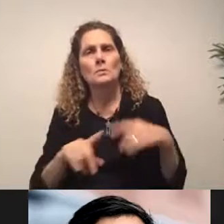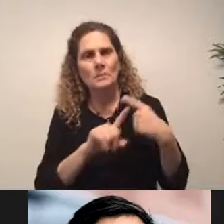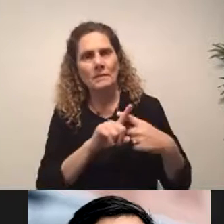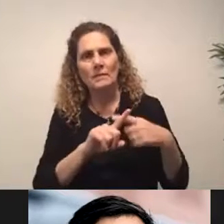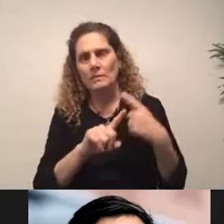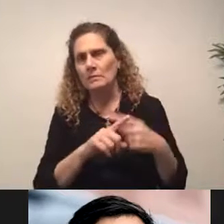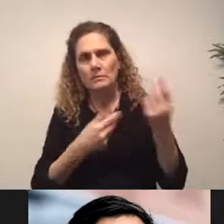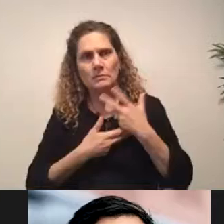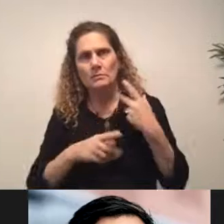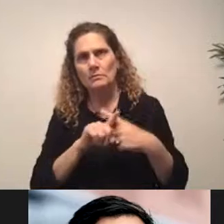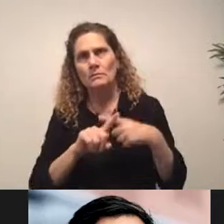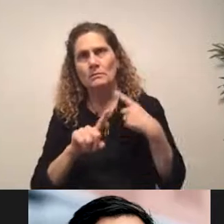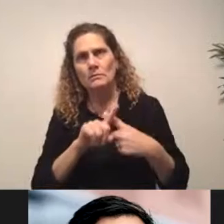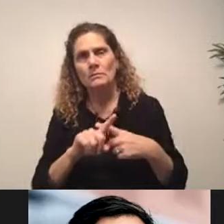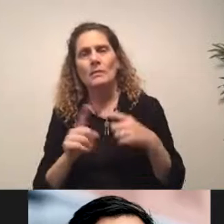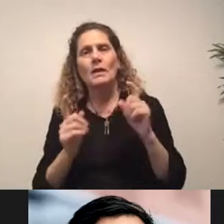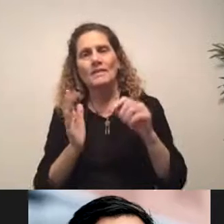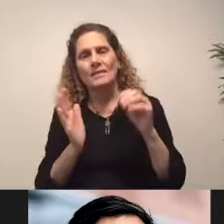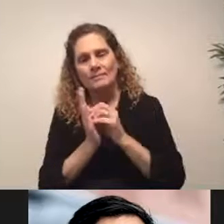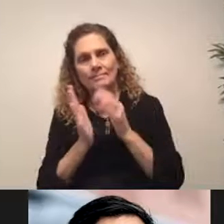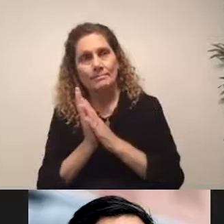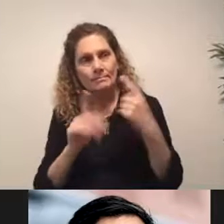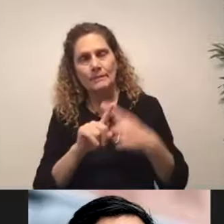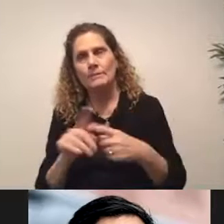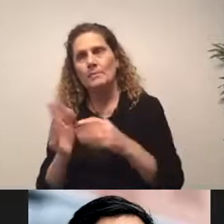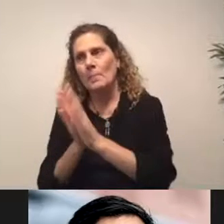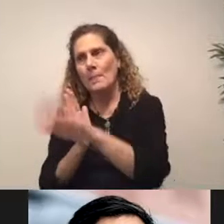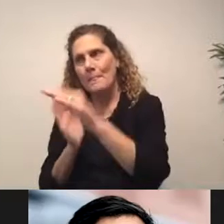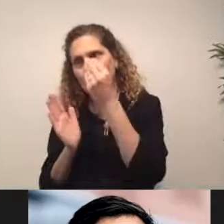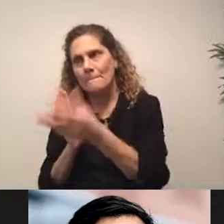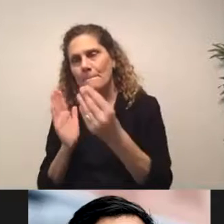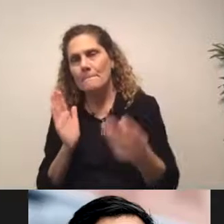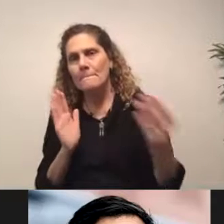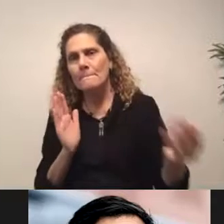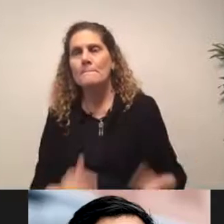more successful in getting to those cases in a more timely fashion because the numbers have been down slightly.